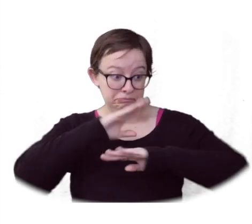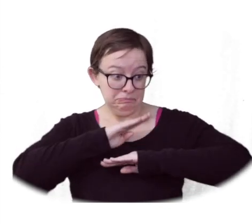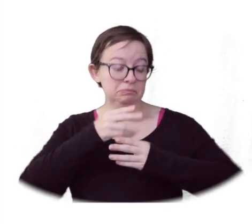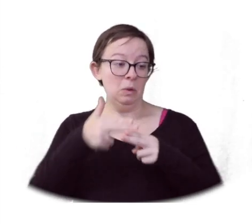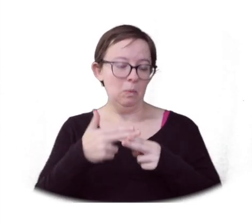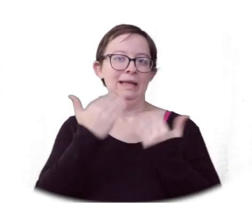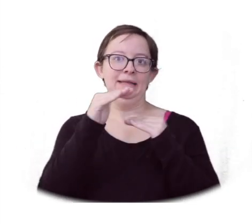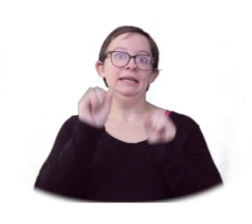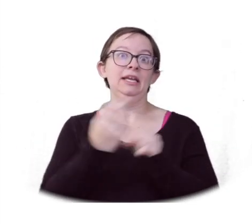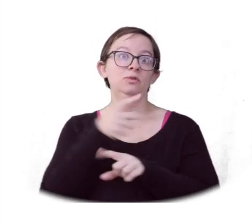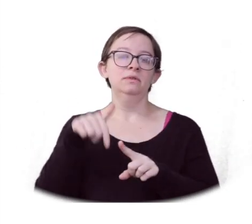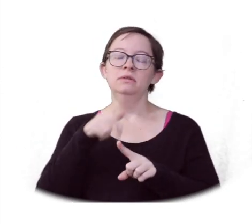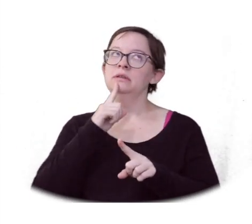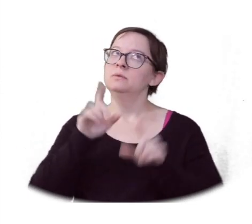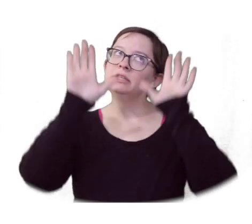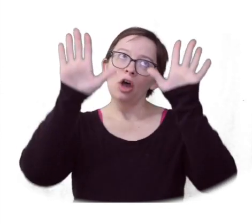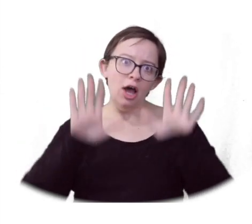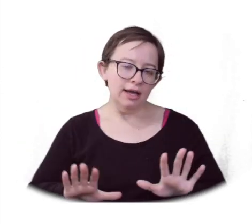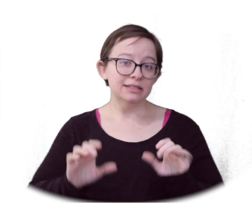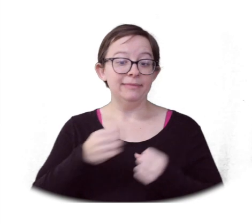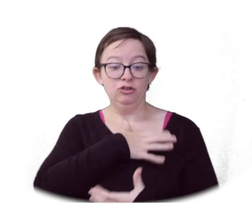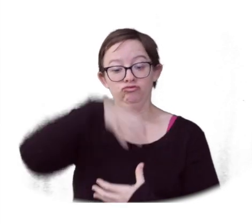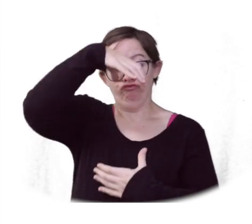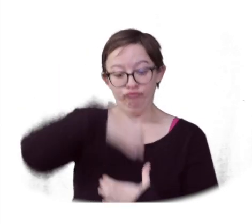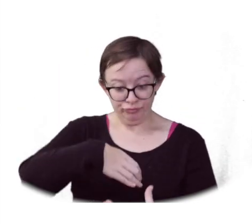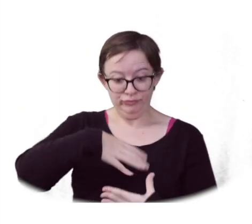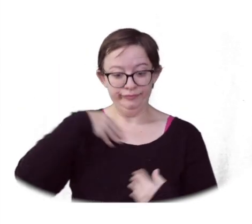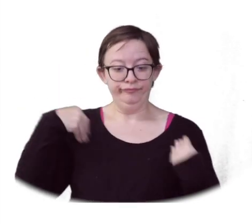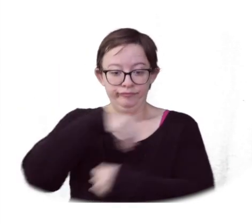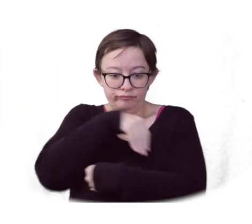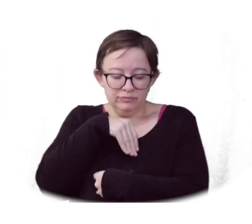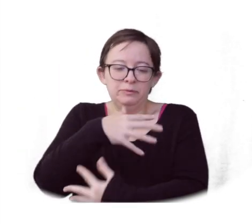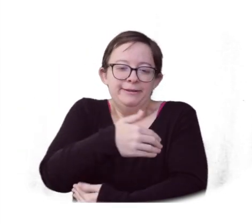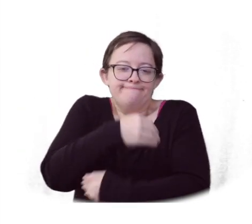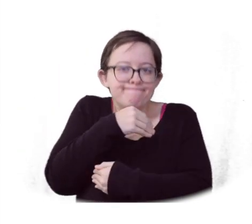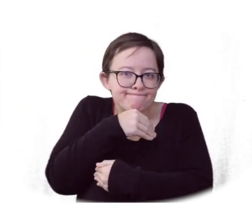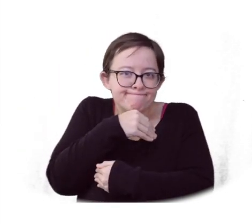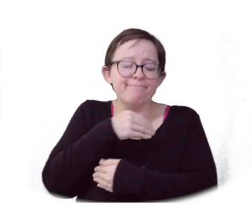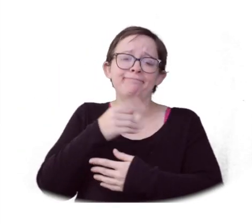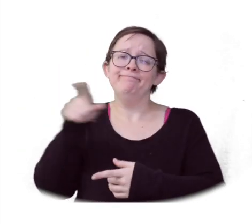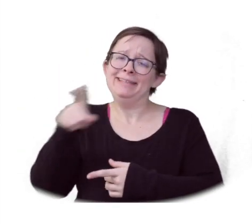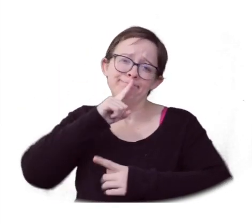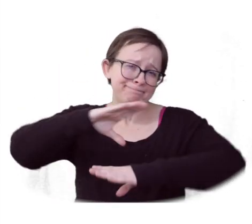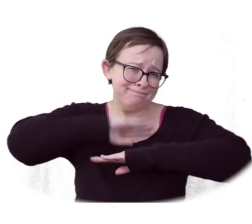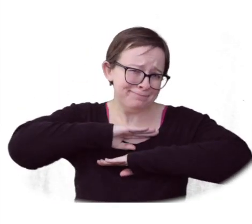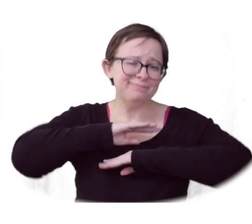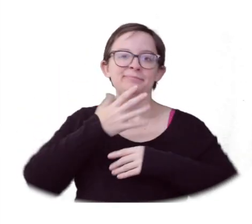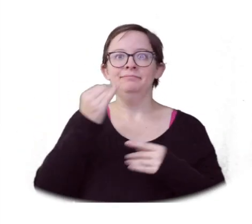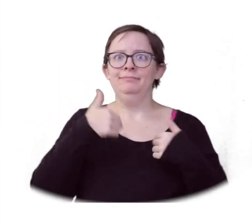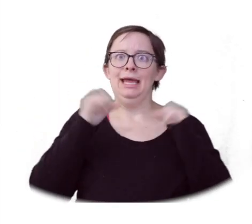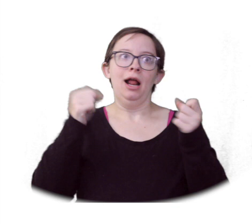weight limit, they can use those. This was amazing. It let me put him in the carrier. It kept him really, really